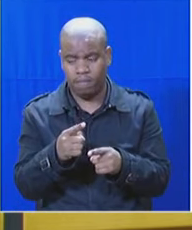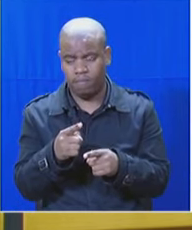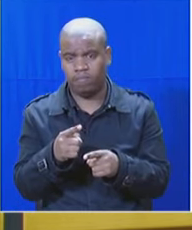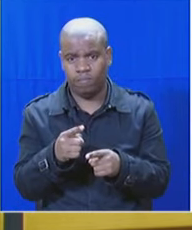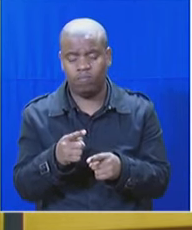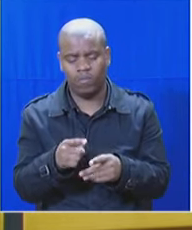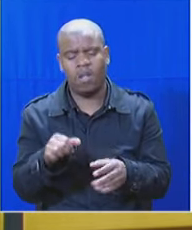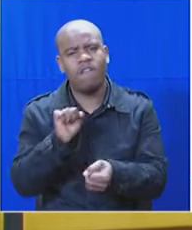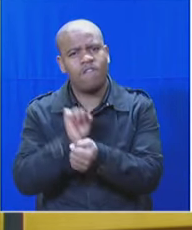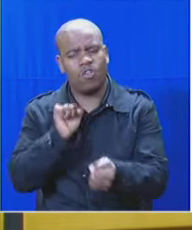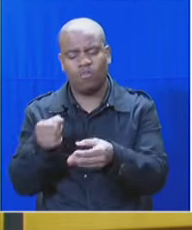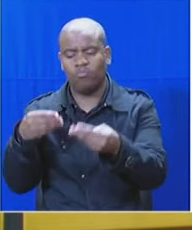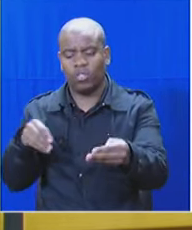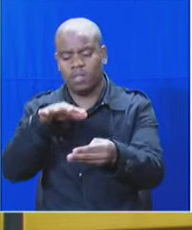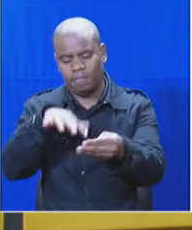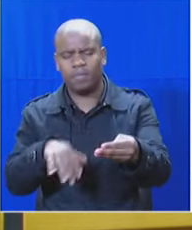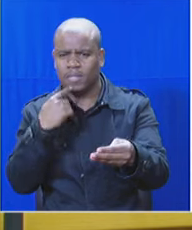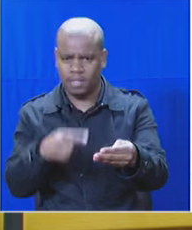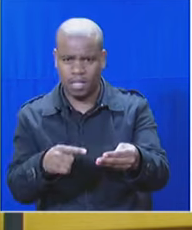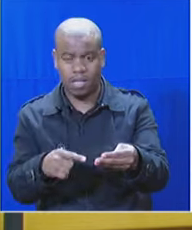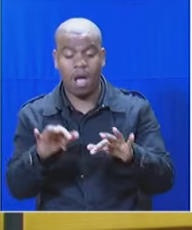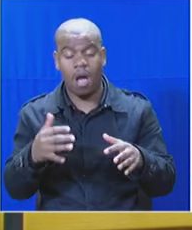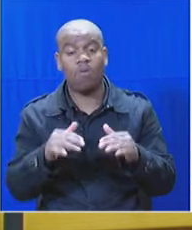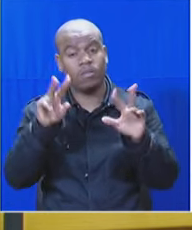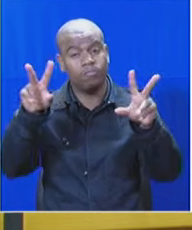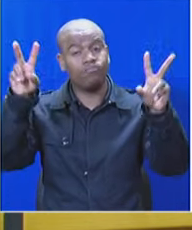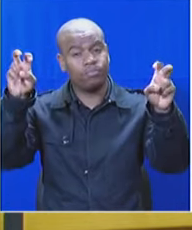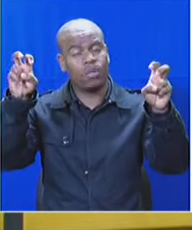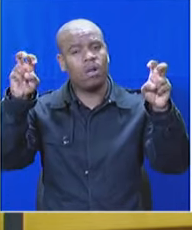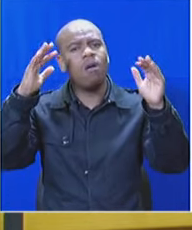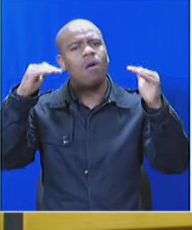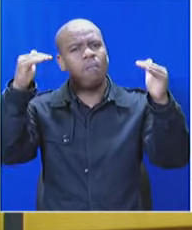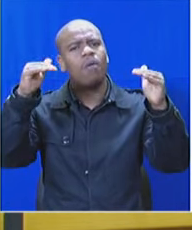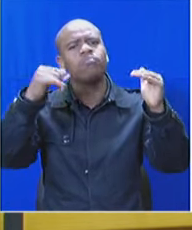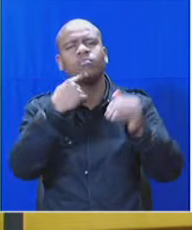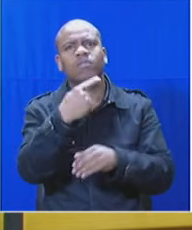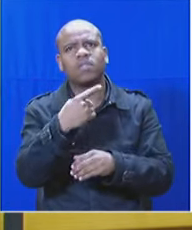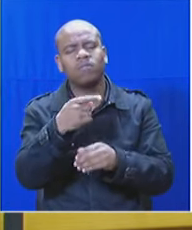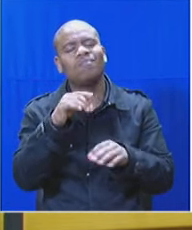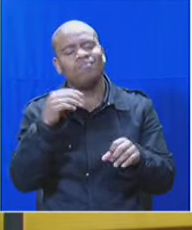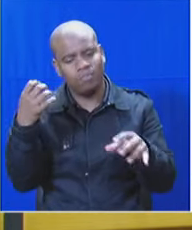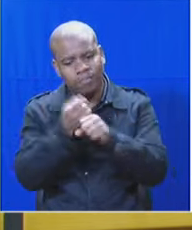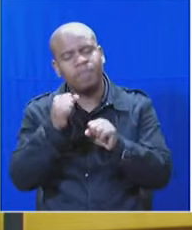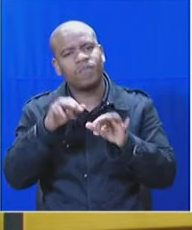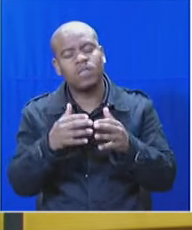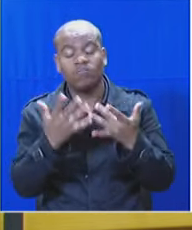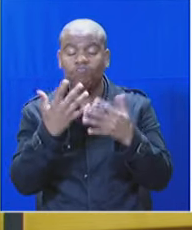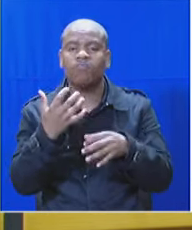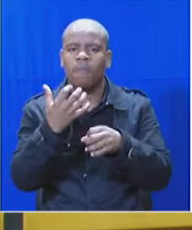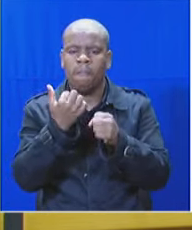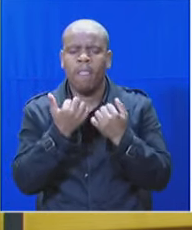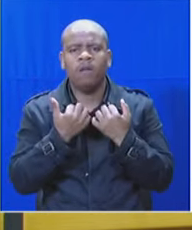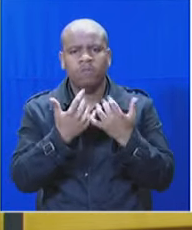the Freedom Charter's provision through the above clause is typically mapped as well through the green color in